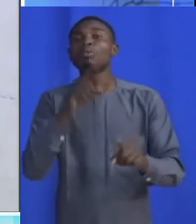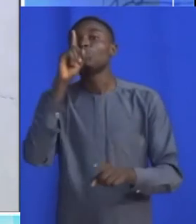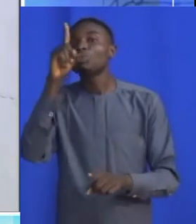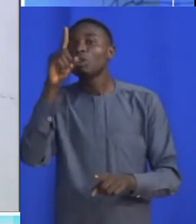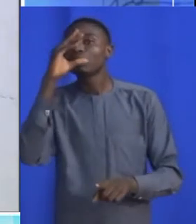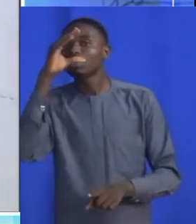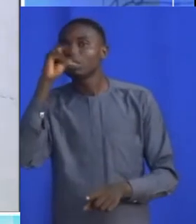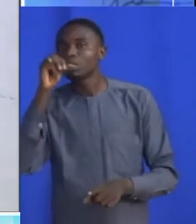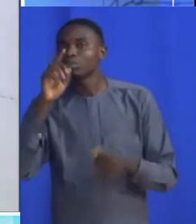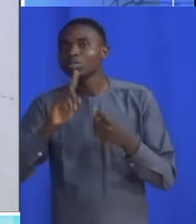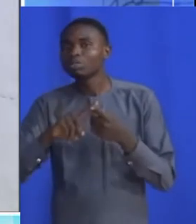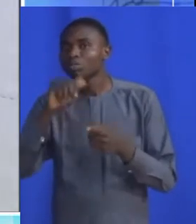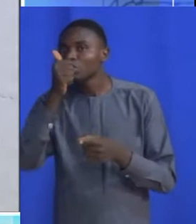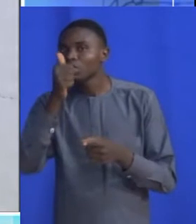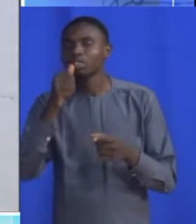officers